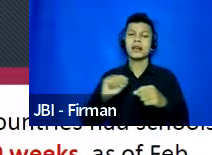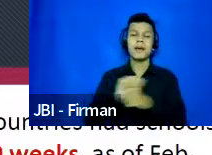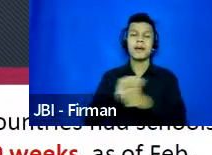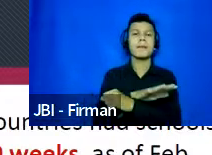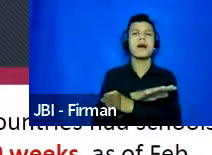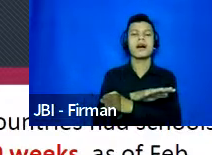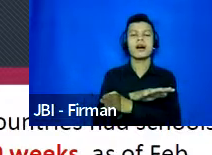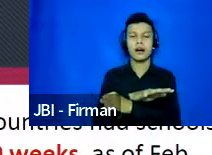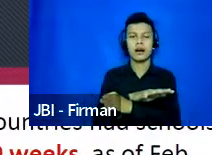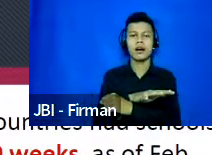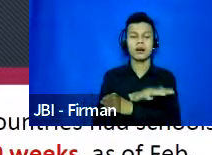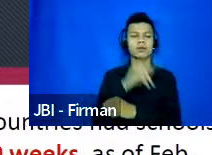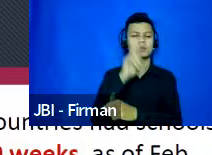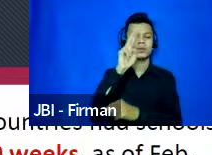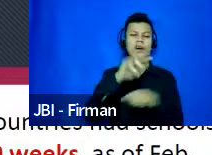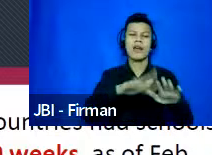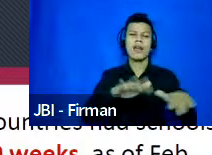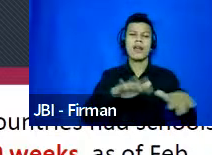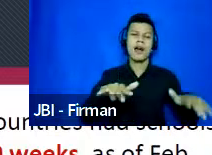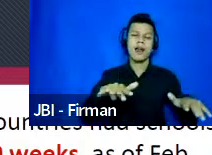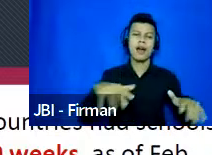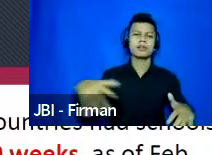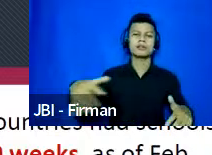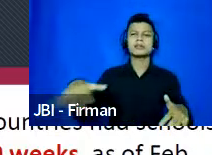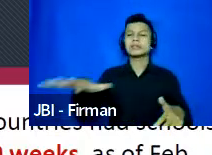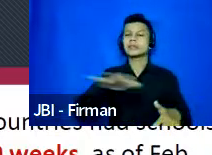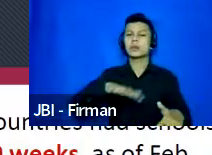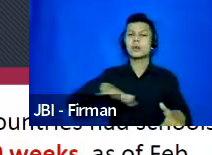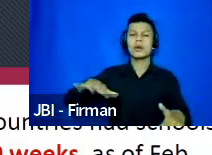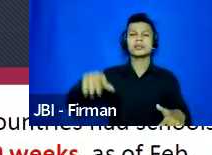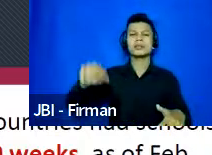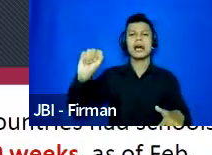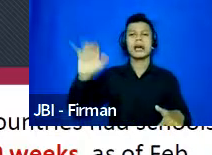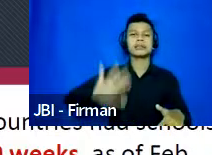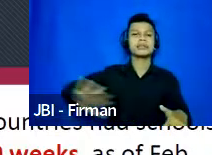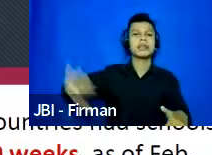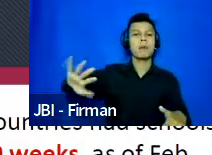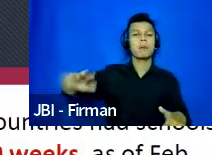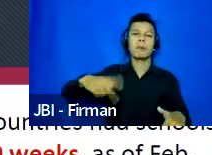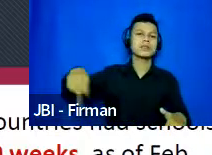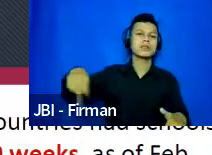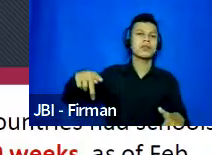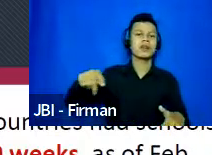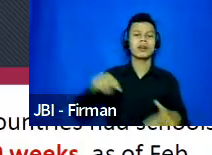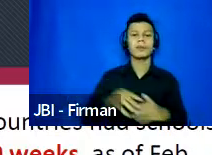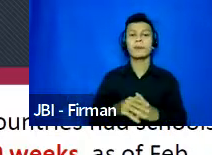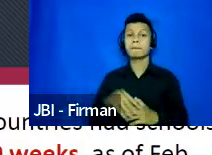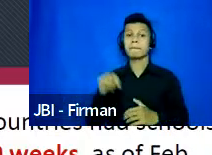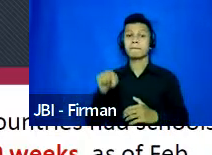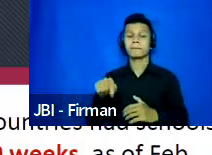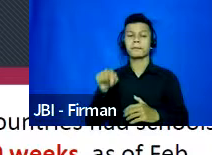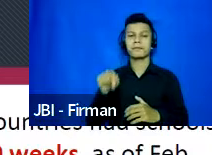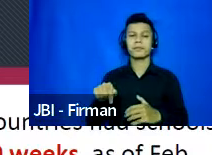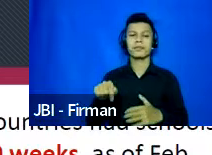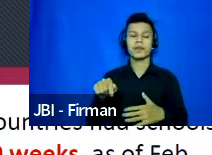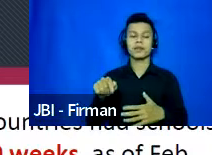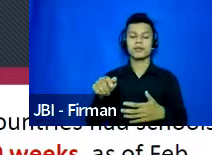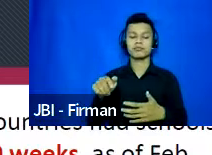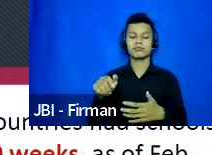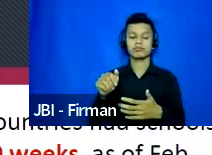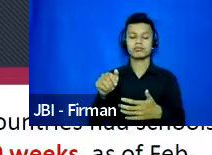and Pacific region as well. And these learning losses really impact their trajectories in life as well.